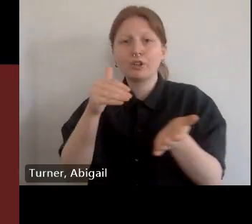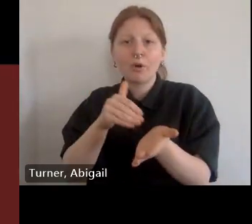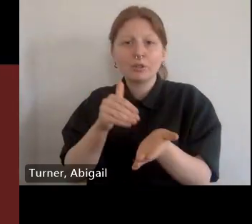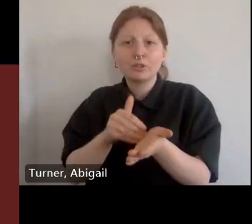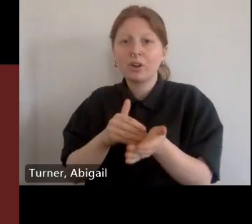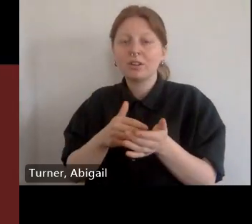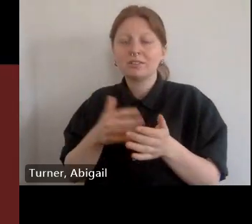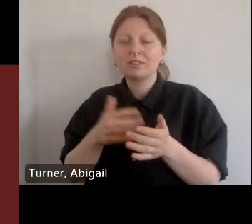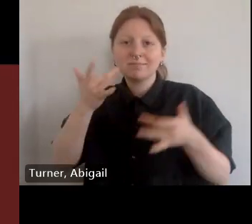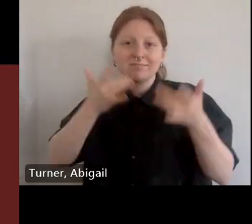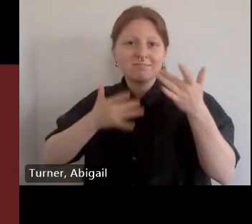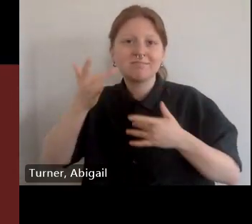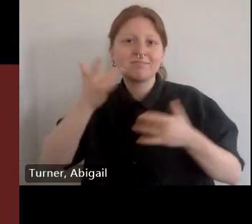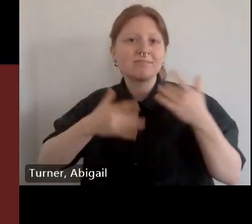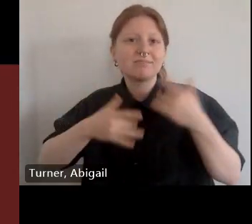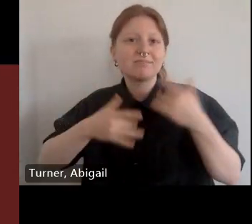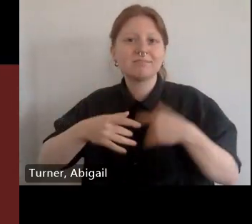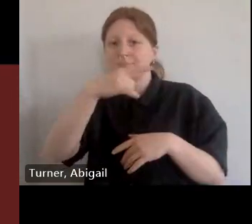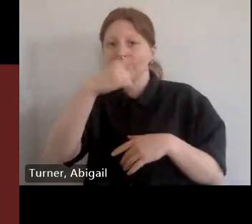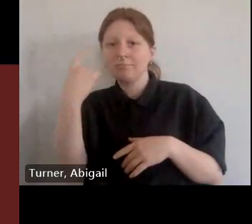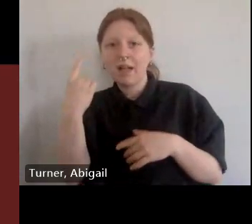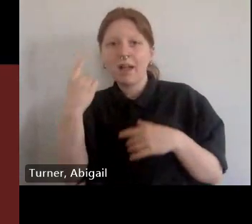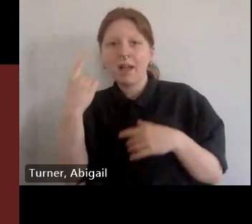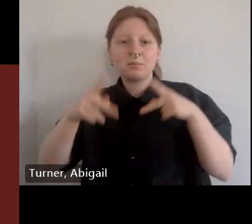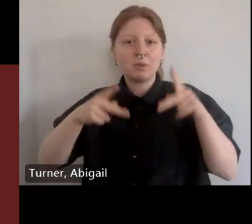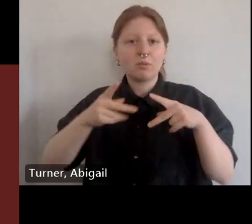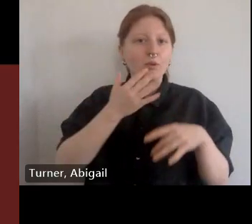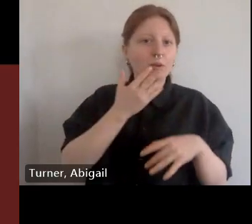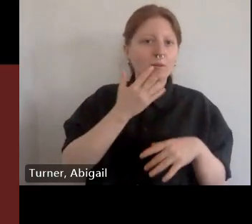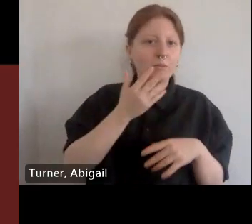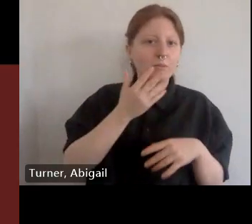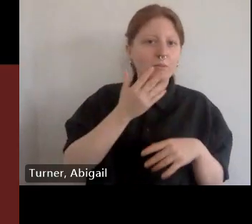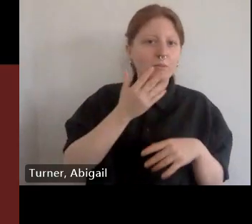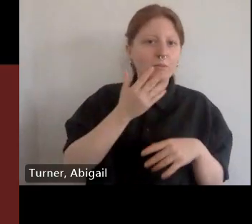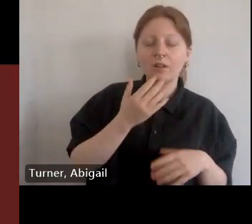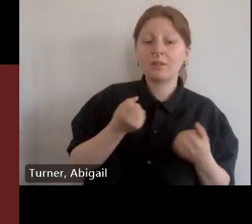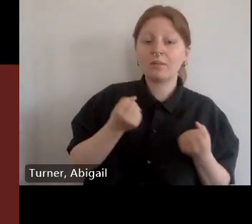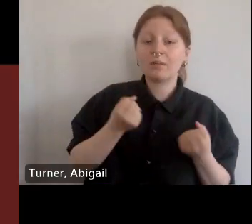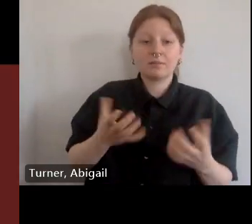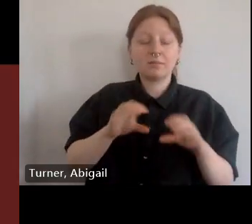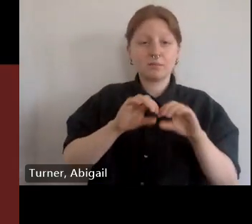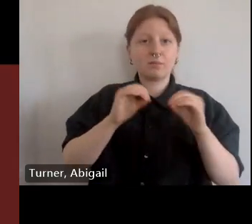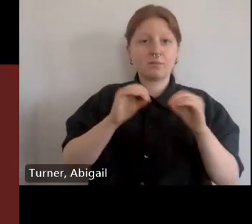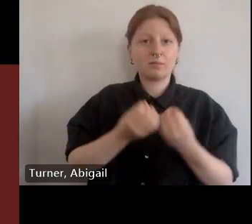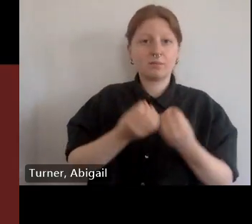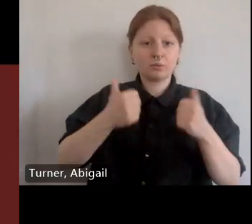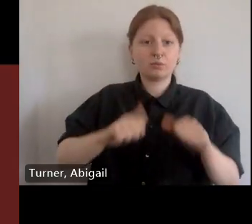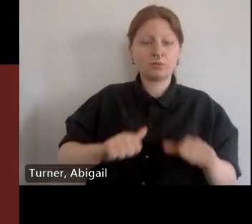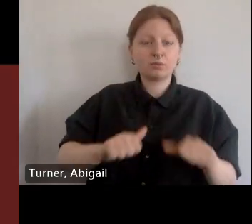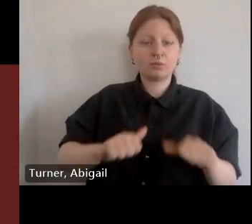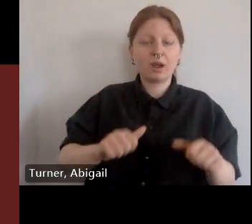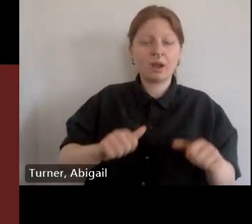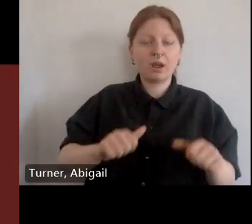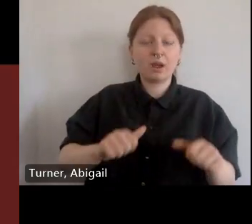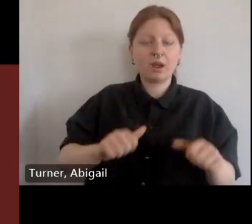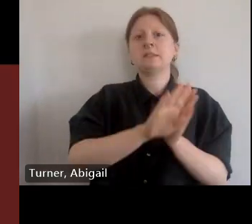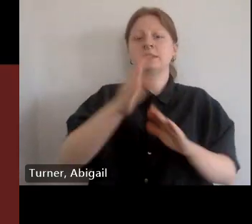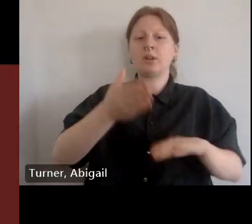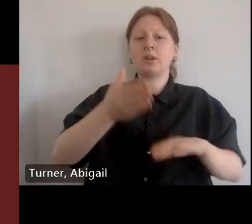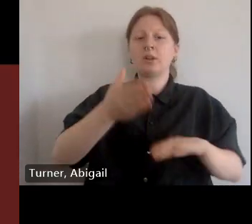I think many organizations are making steps to improve that. But you also have to view this in the context of